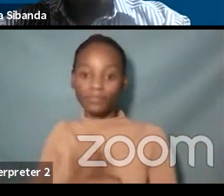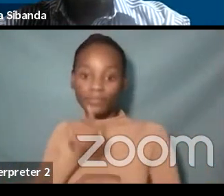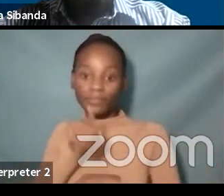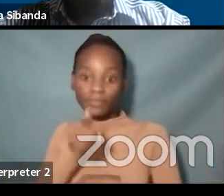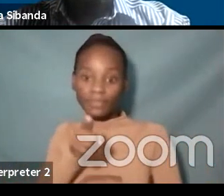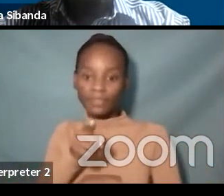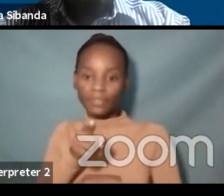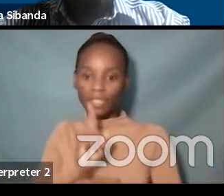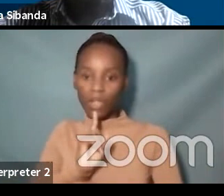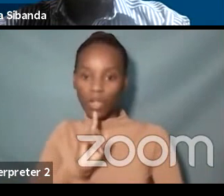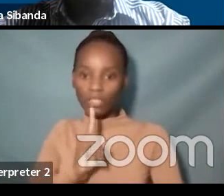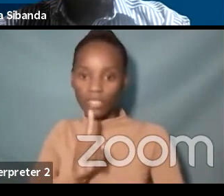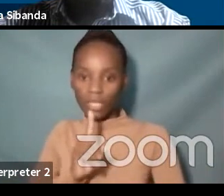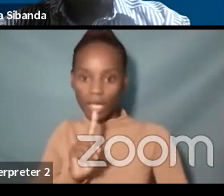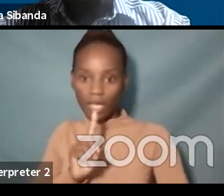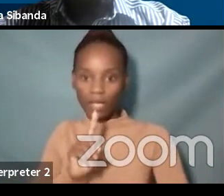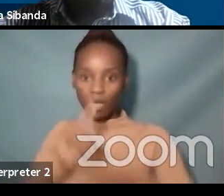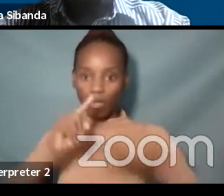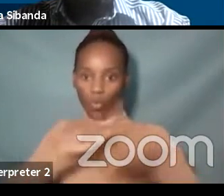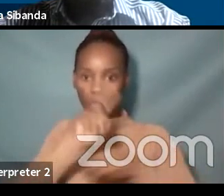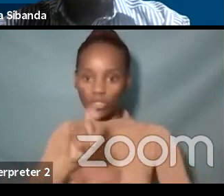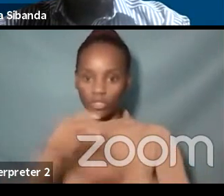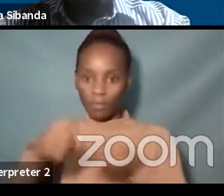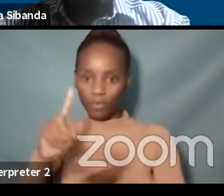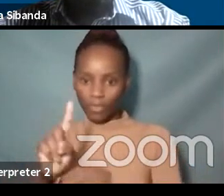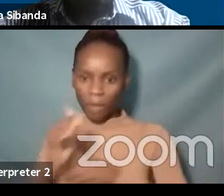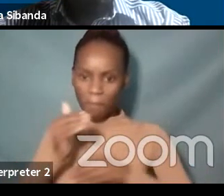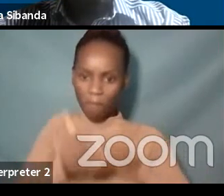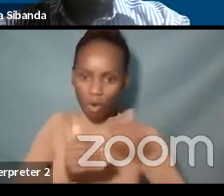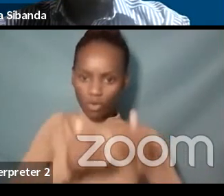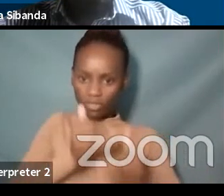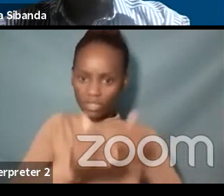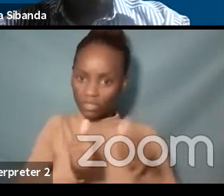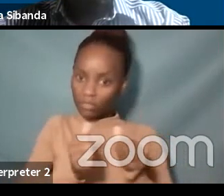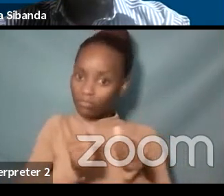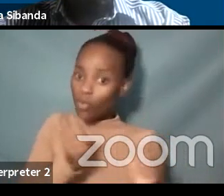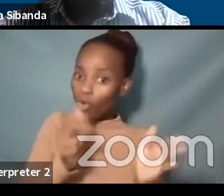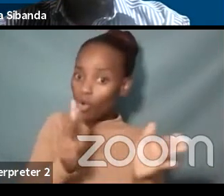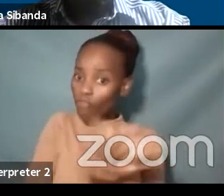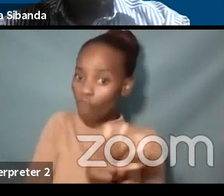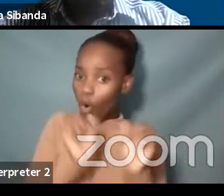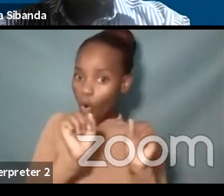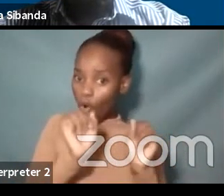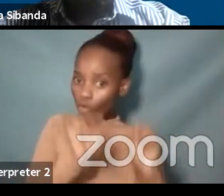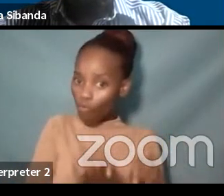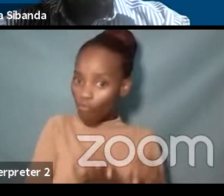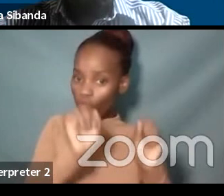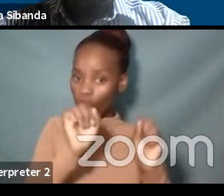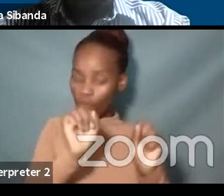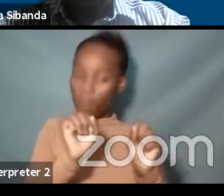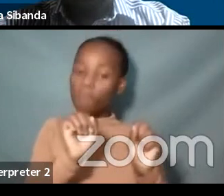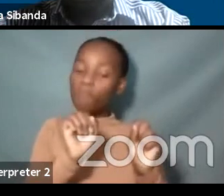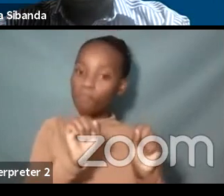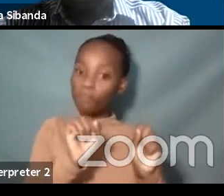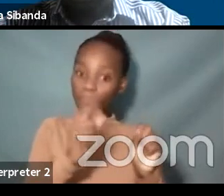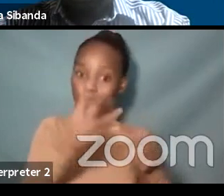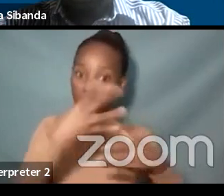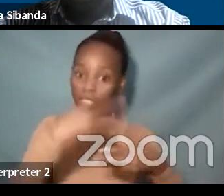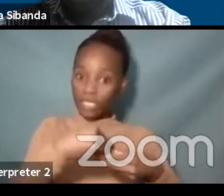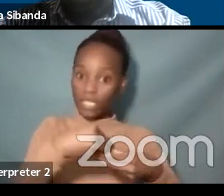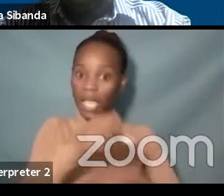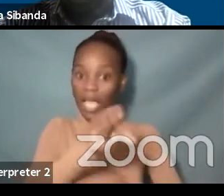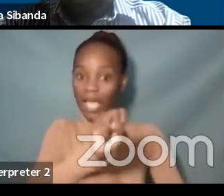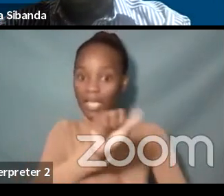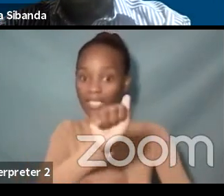whether there is a process to confirm that within SARS, whether there is a process to confirm